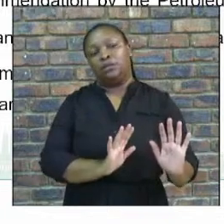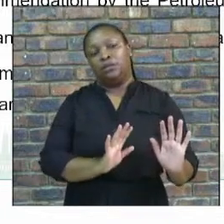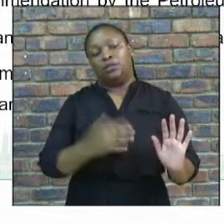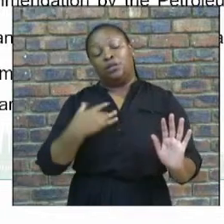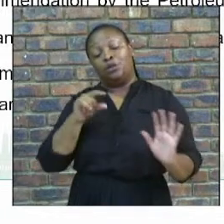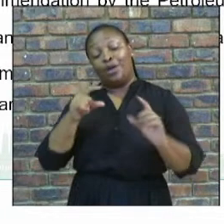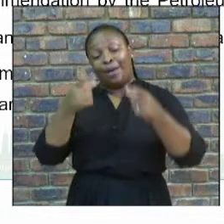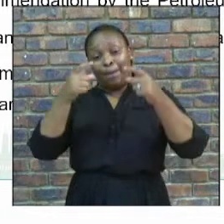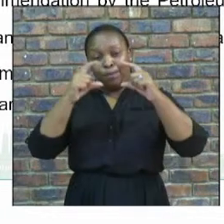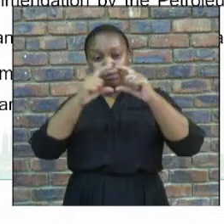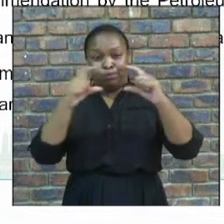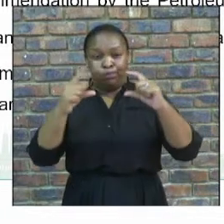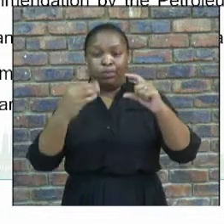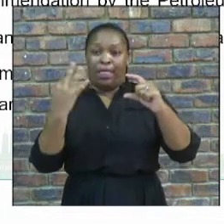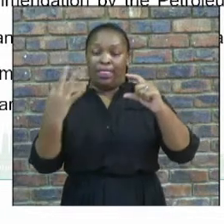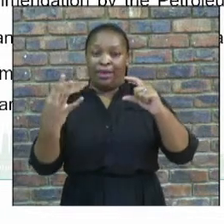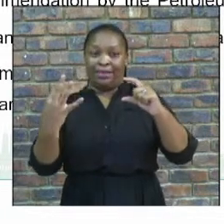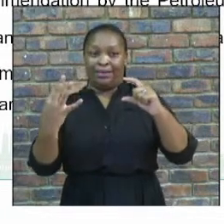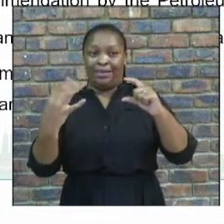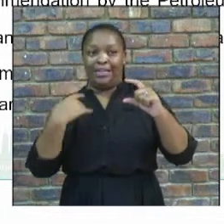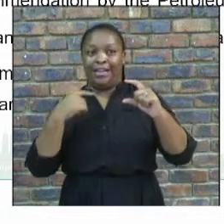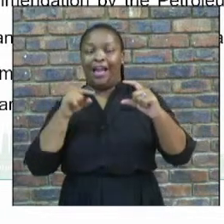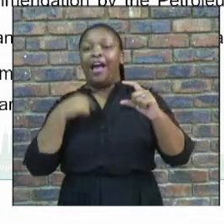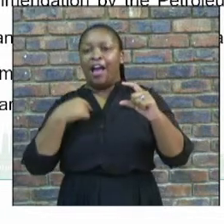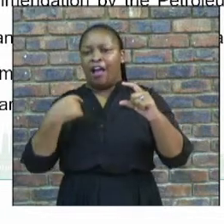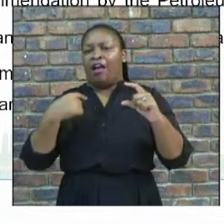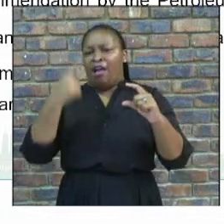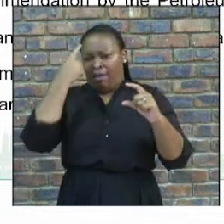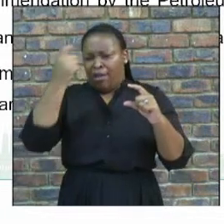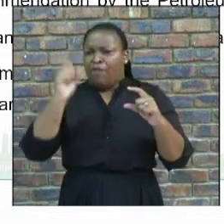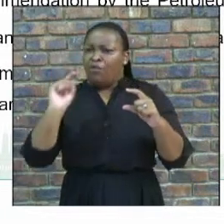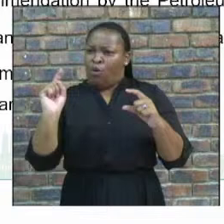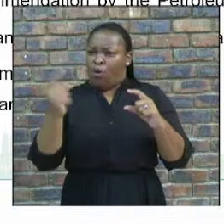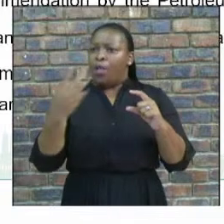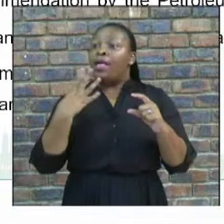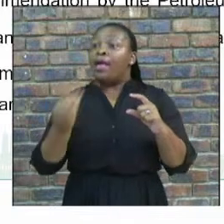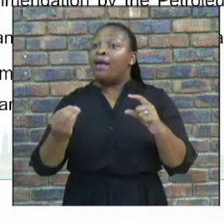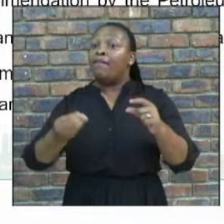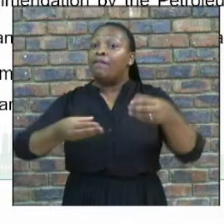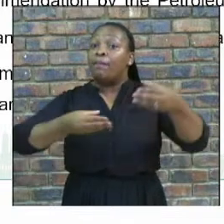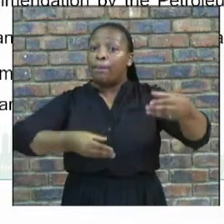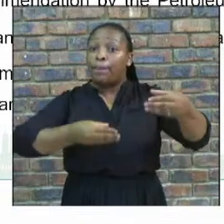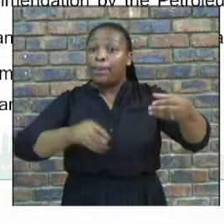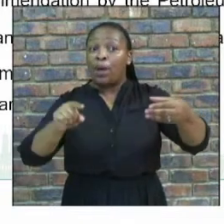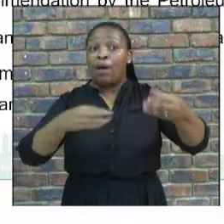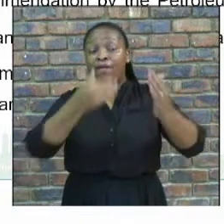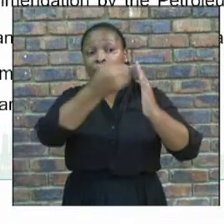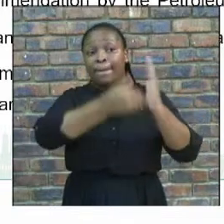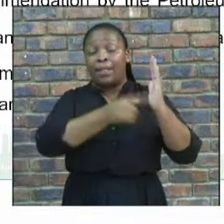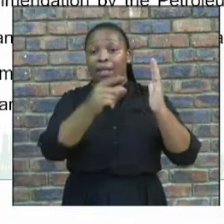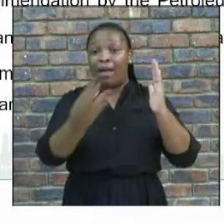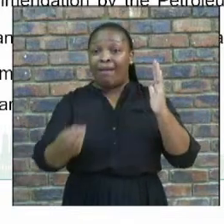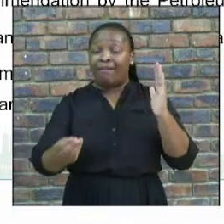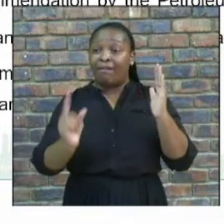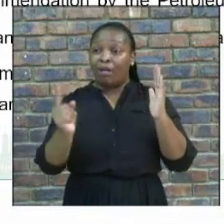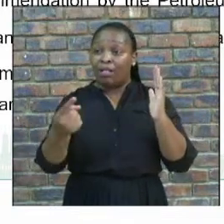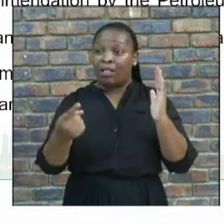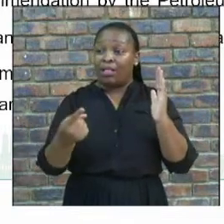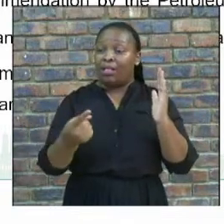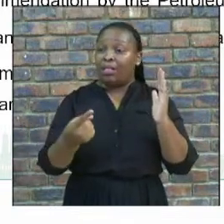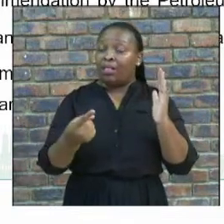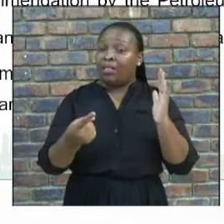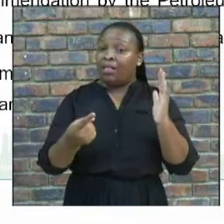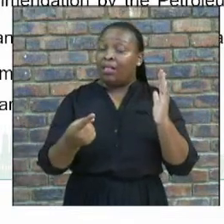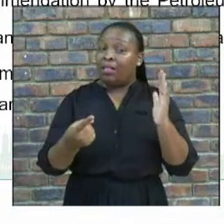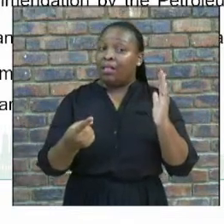3 of the bill, and I believe that everyone has a bill, they have a copy of the bill, they can also look at